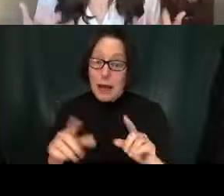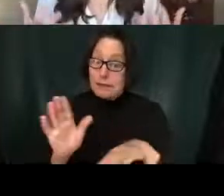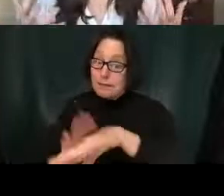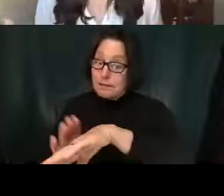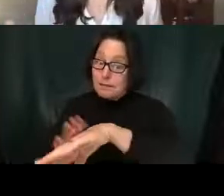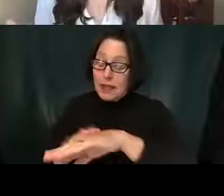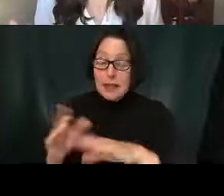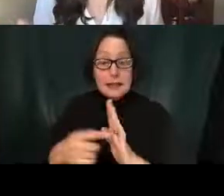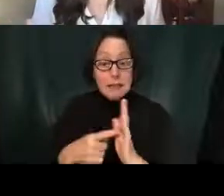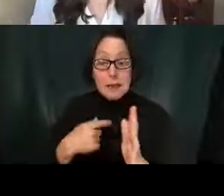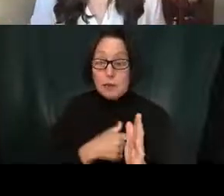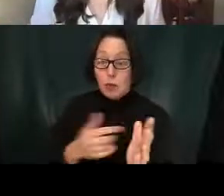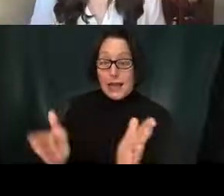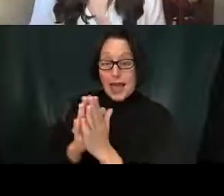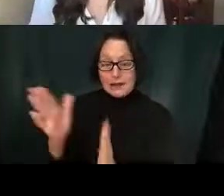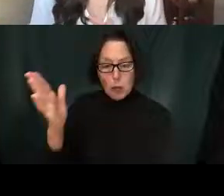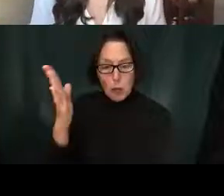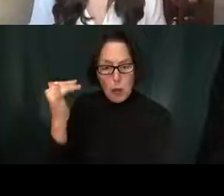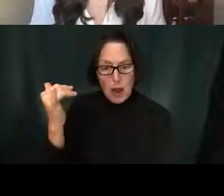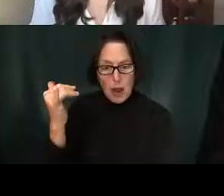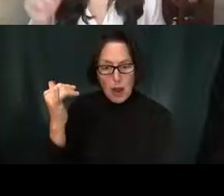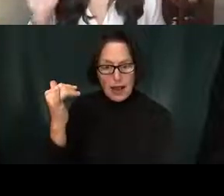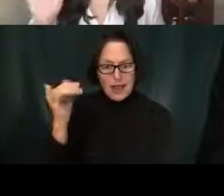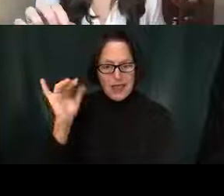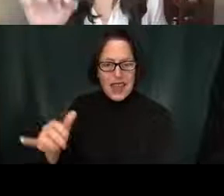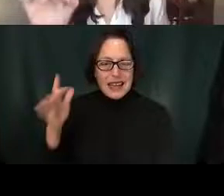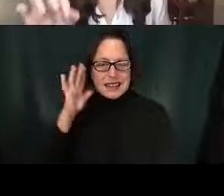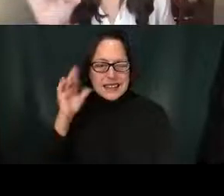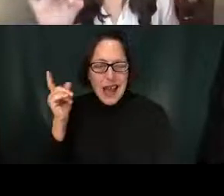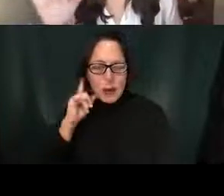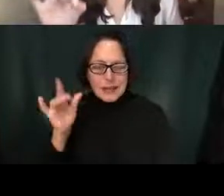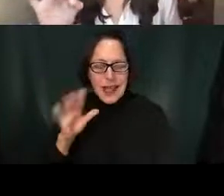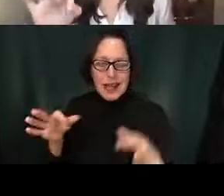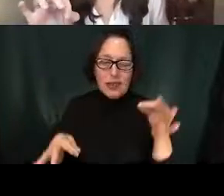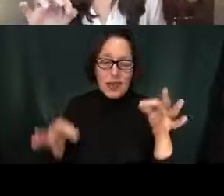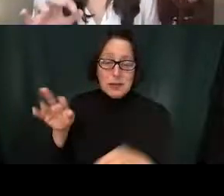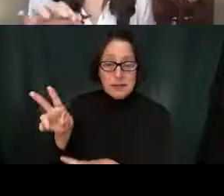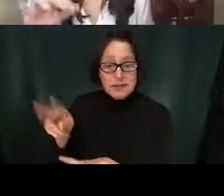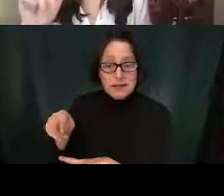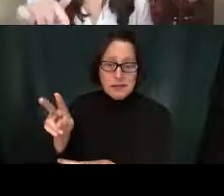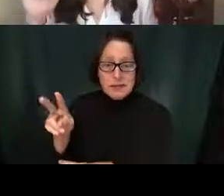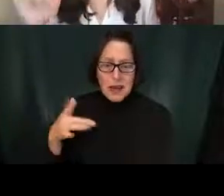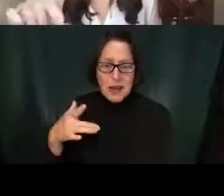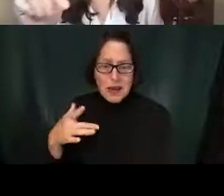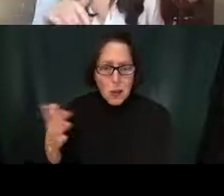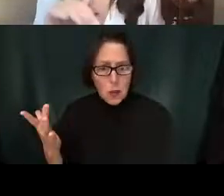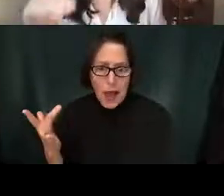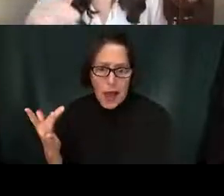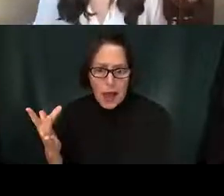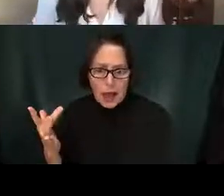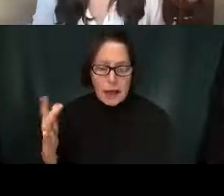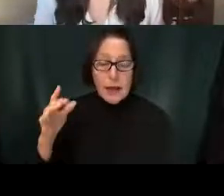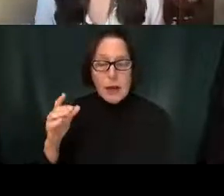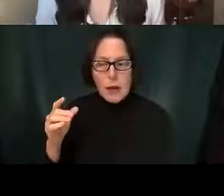we ask why, it can sound judgmental, especially when we are asking why about somebody's actions or